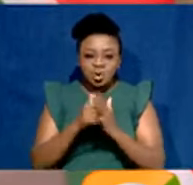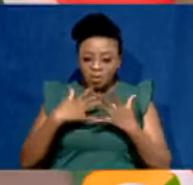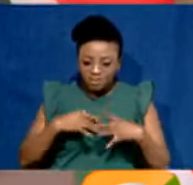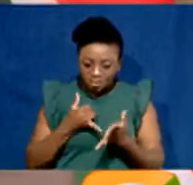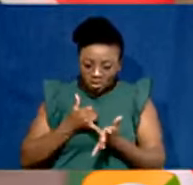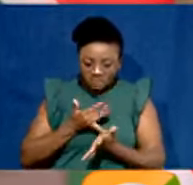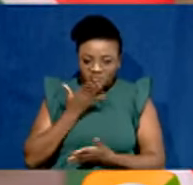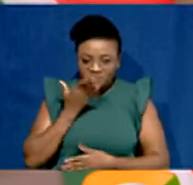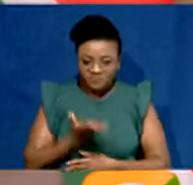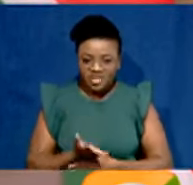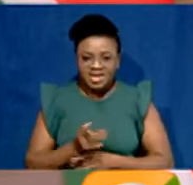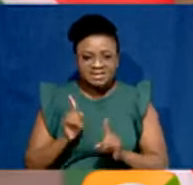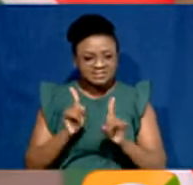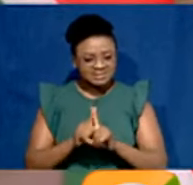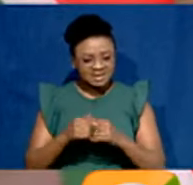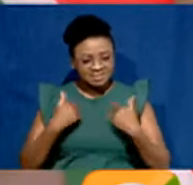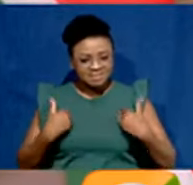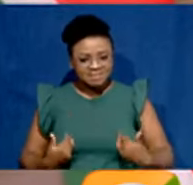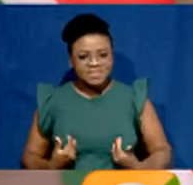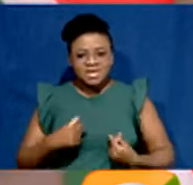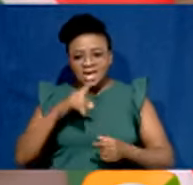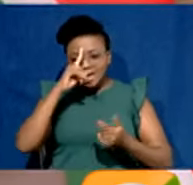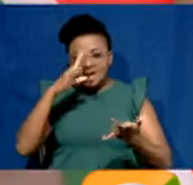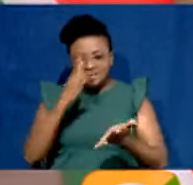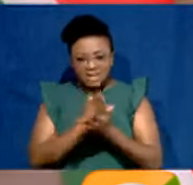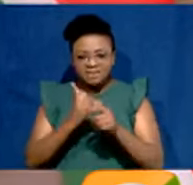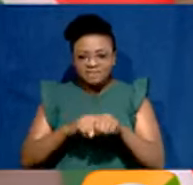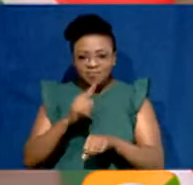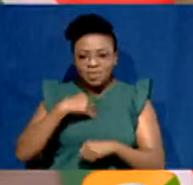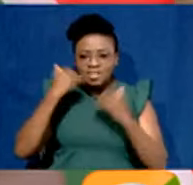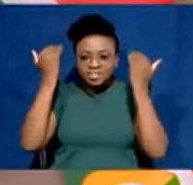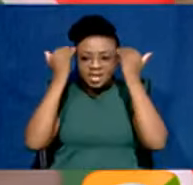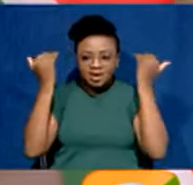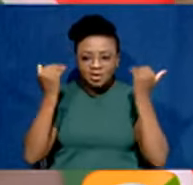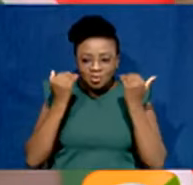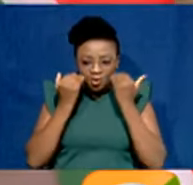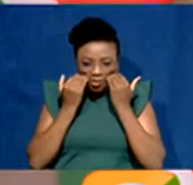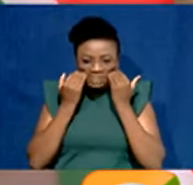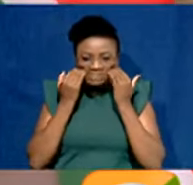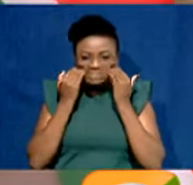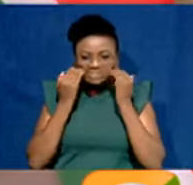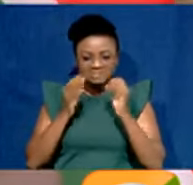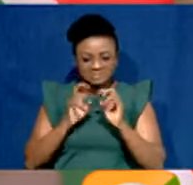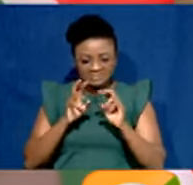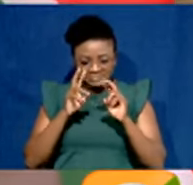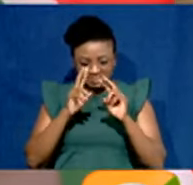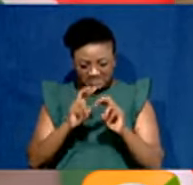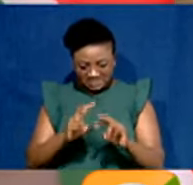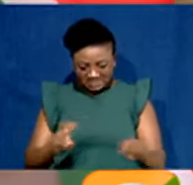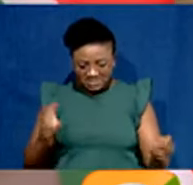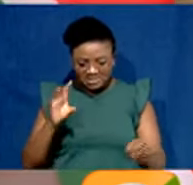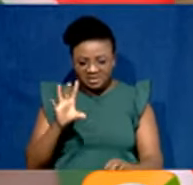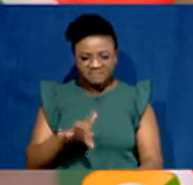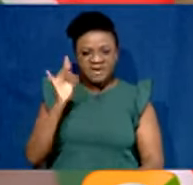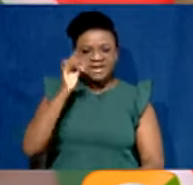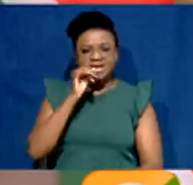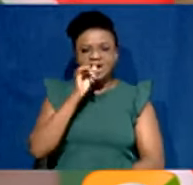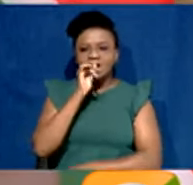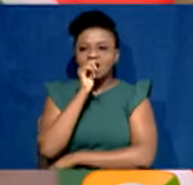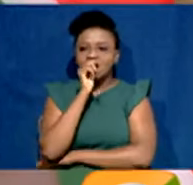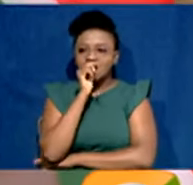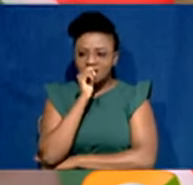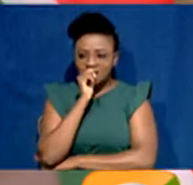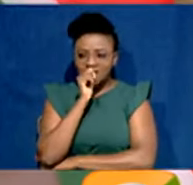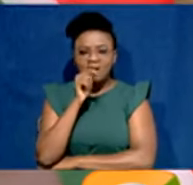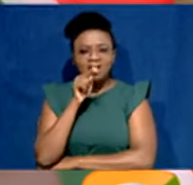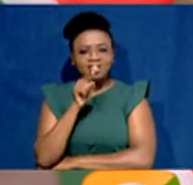And I am very confident when the court finally sits, they will see the value we have